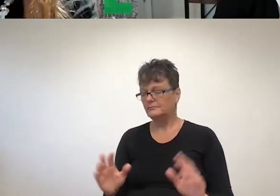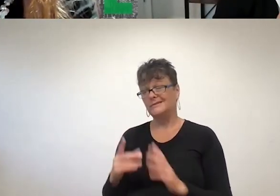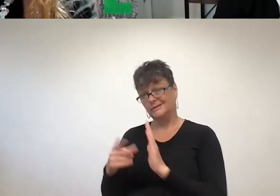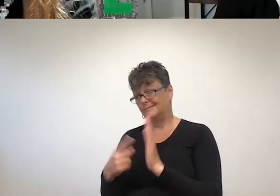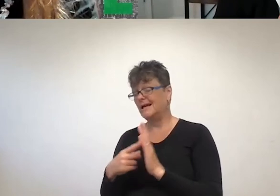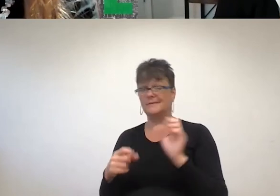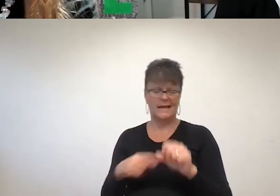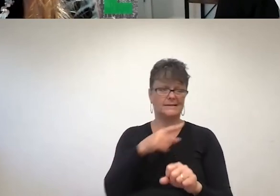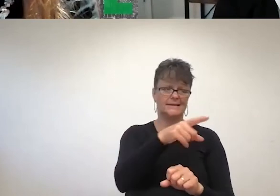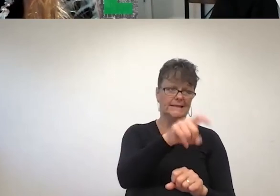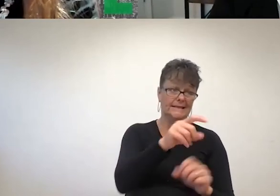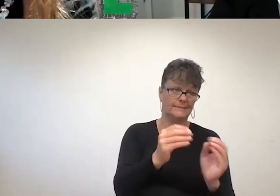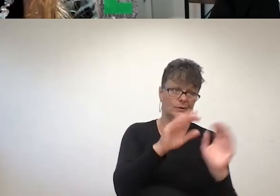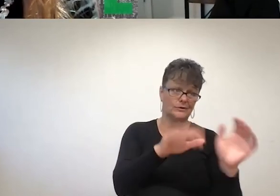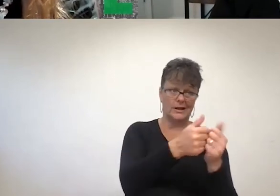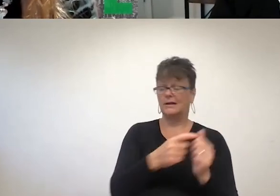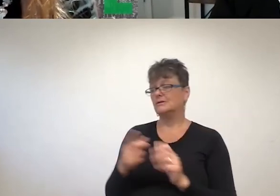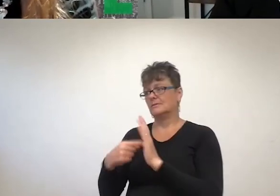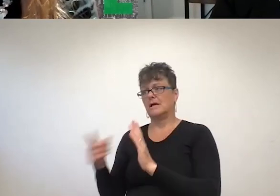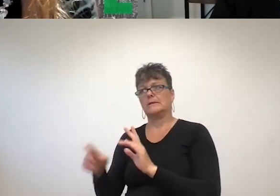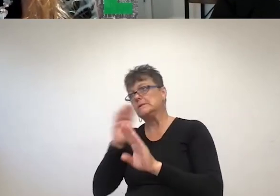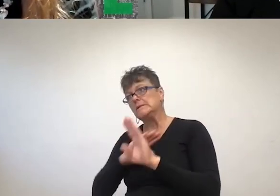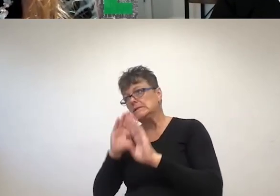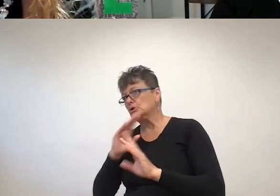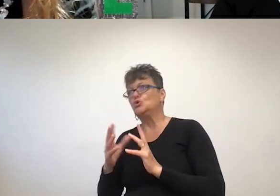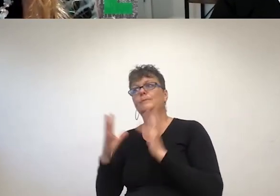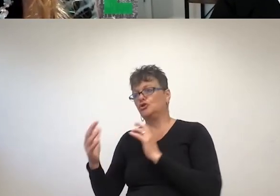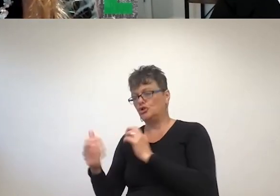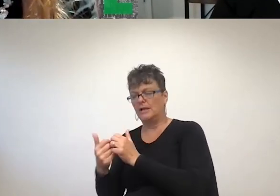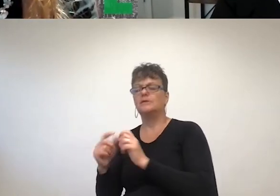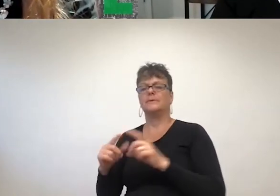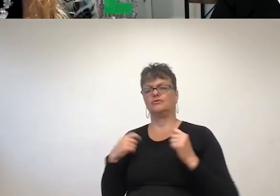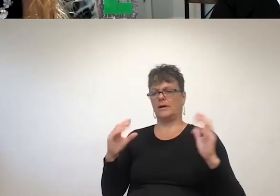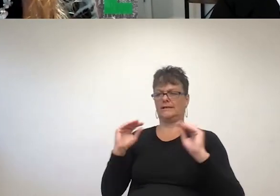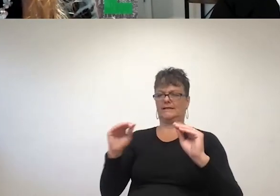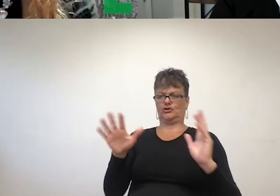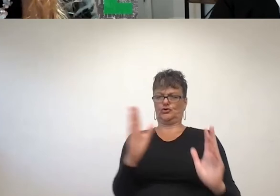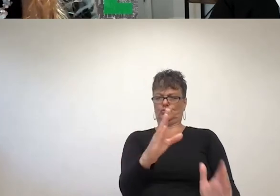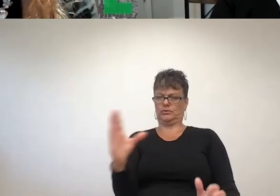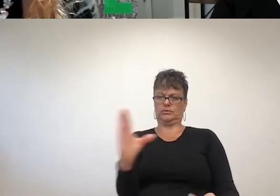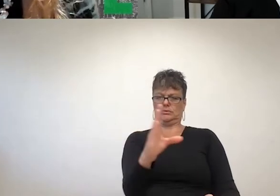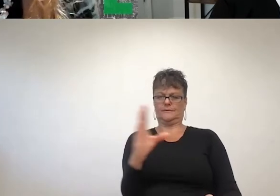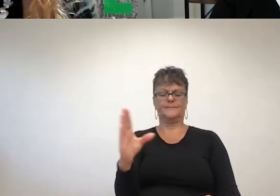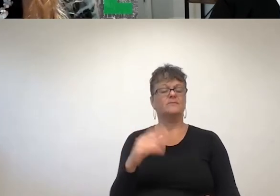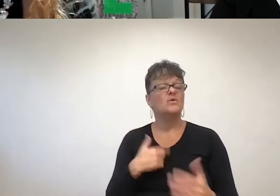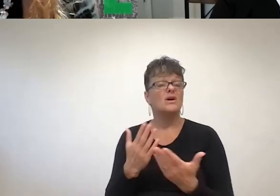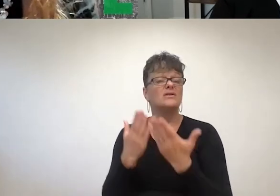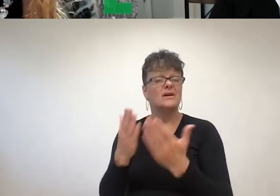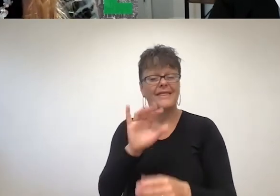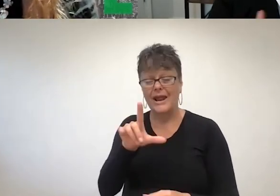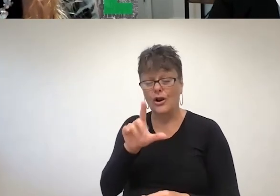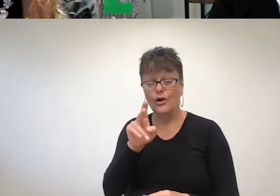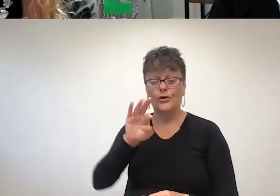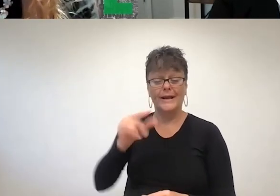out of necessity kind of teaching to the middle. I would argue that a lot of what I suggested here today in terms of those learning science-based